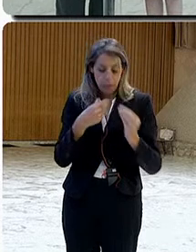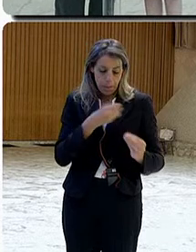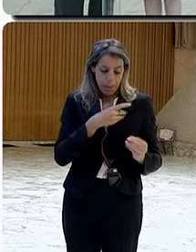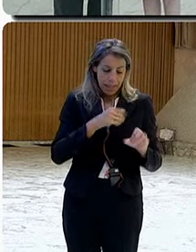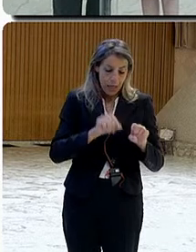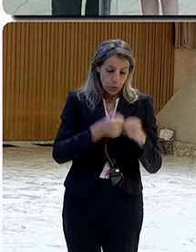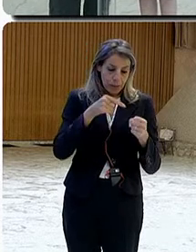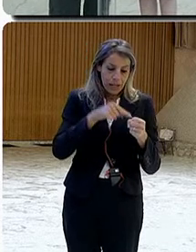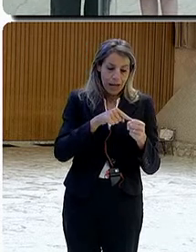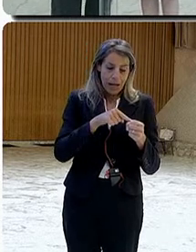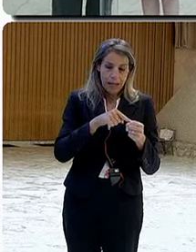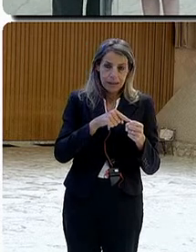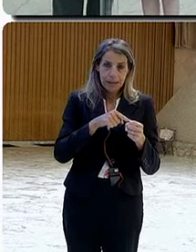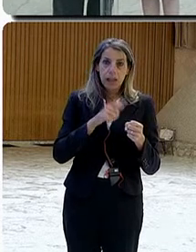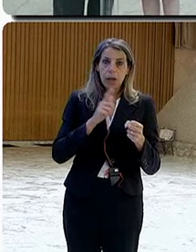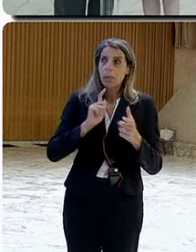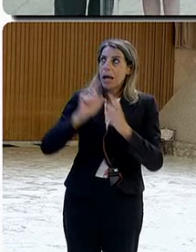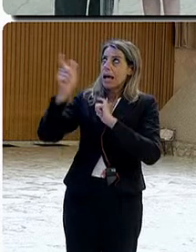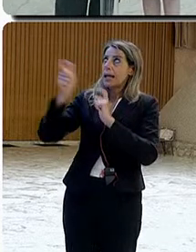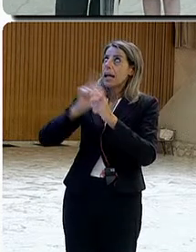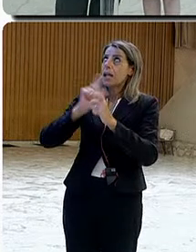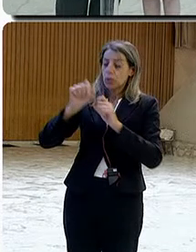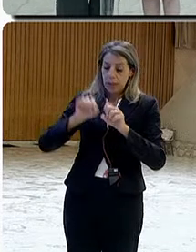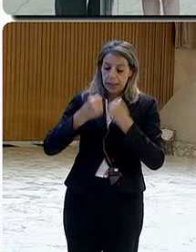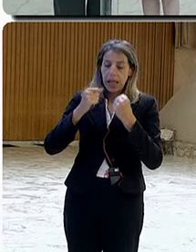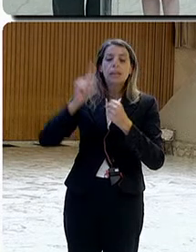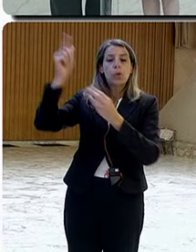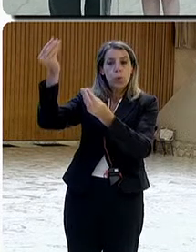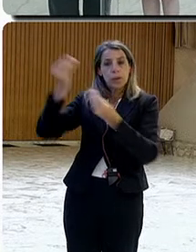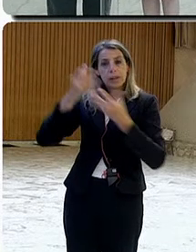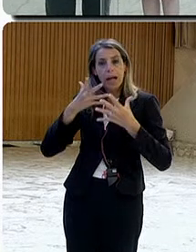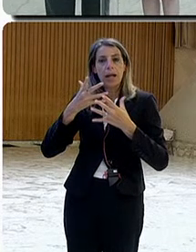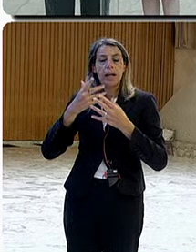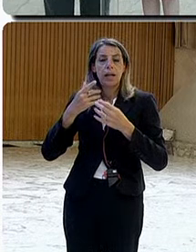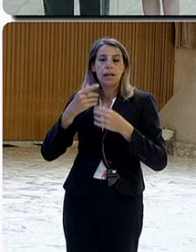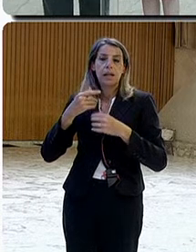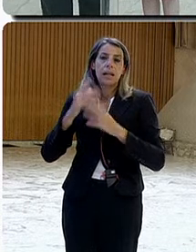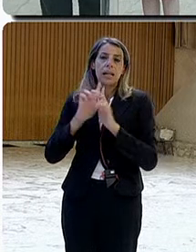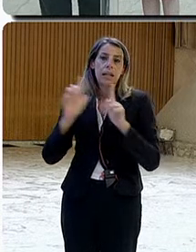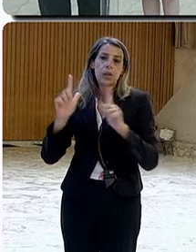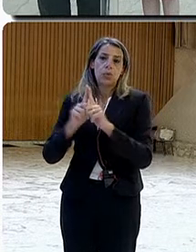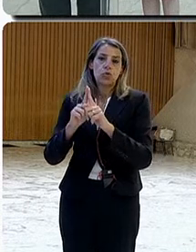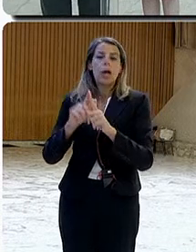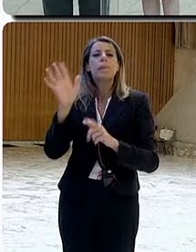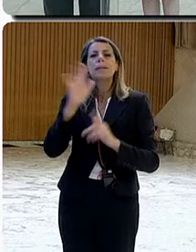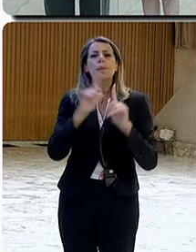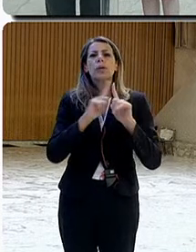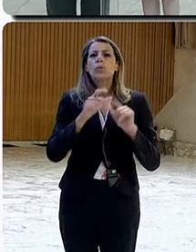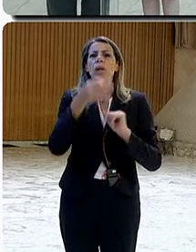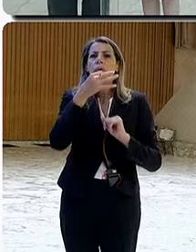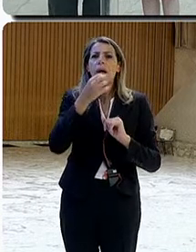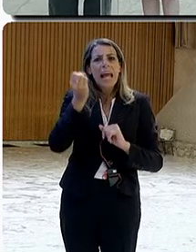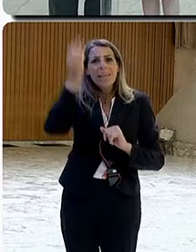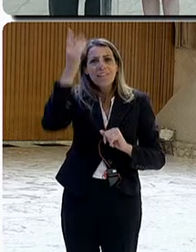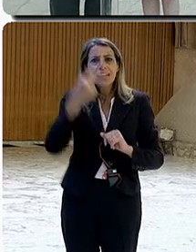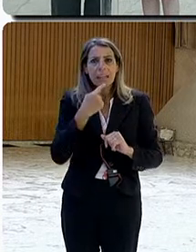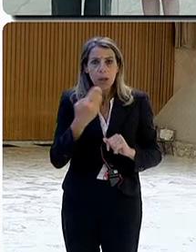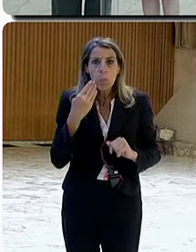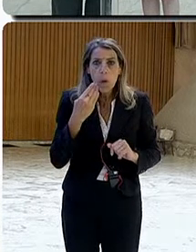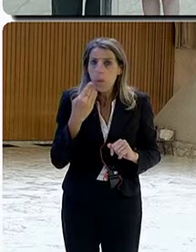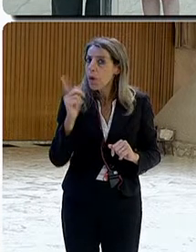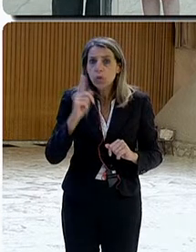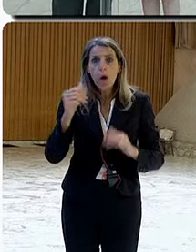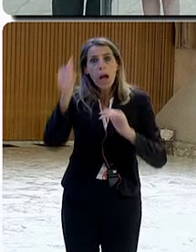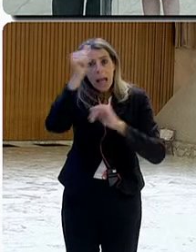relationships with God and each other. For instance, people didn't invent the liturgy of the Eucharist. Christ instituted it at the